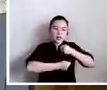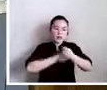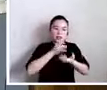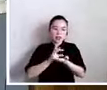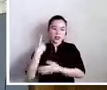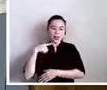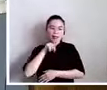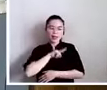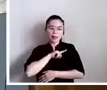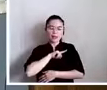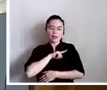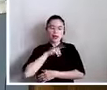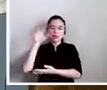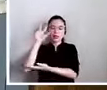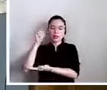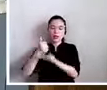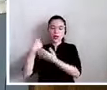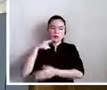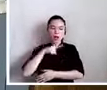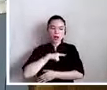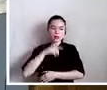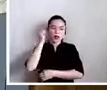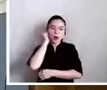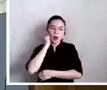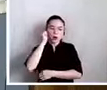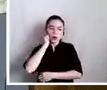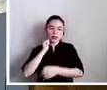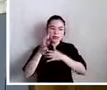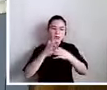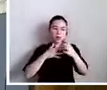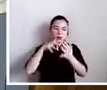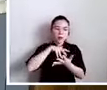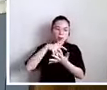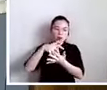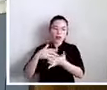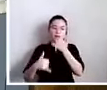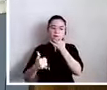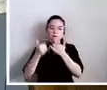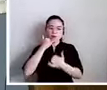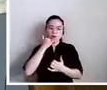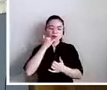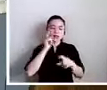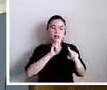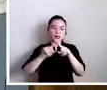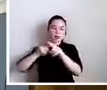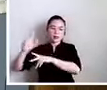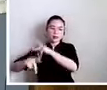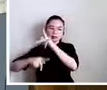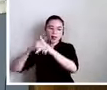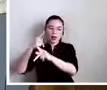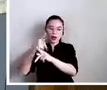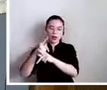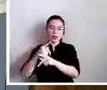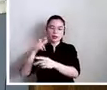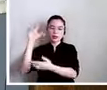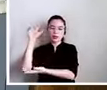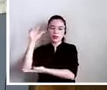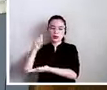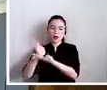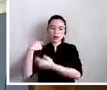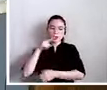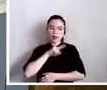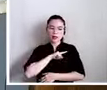us. Always, in spite of weakness, faults, and shortcomings of every kind. Santo Niño, help us. Let